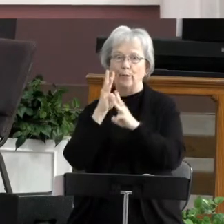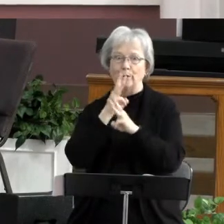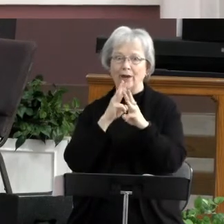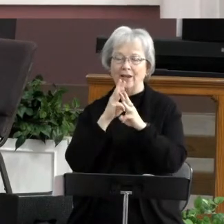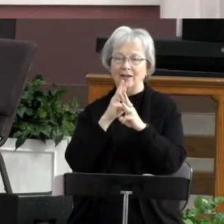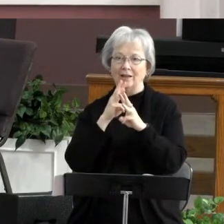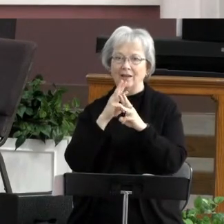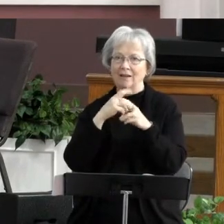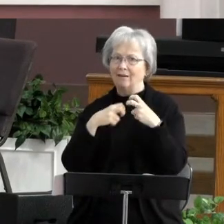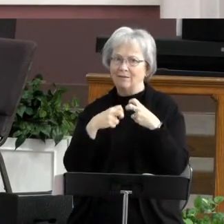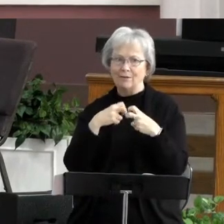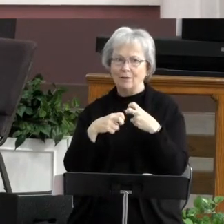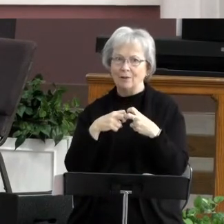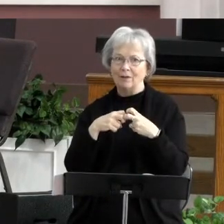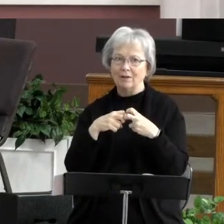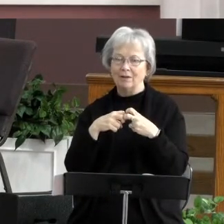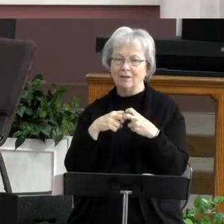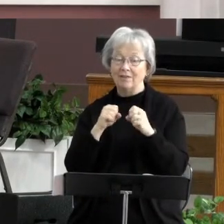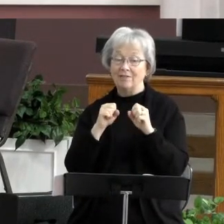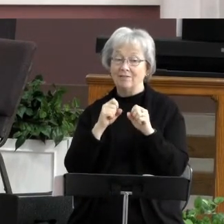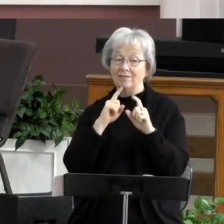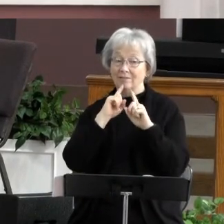The answer is clearly no.